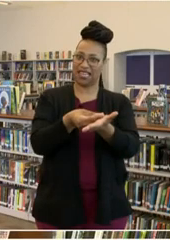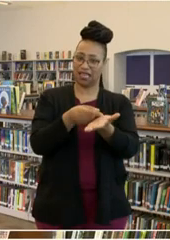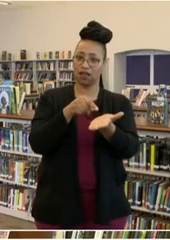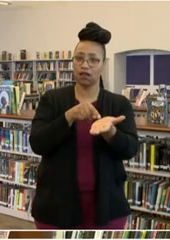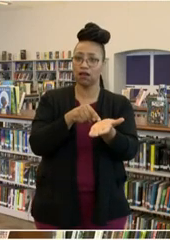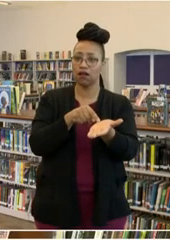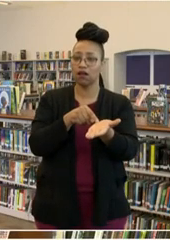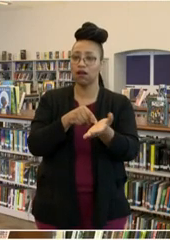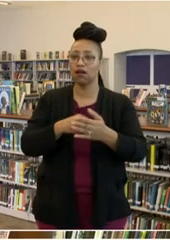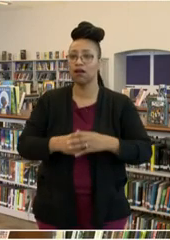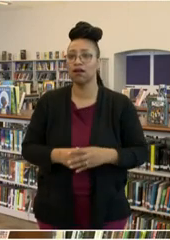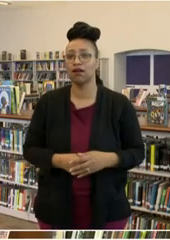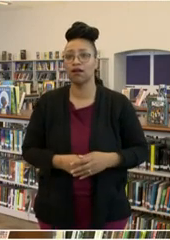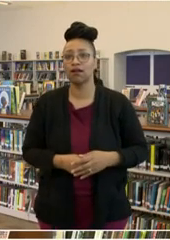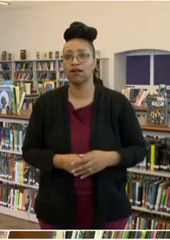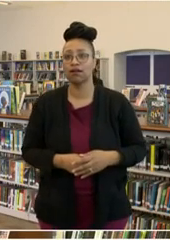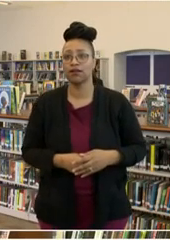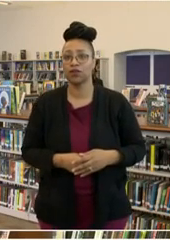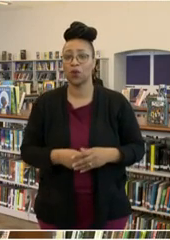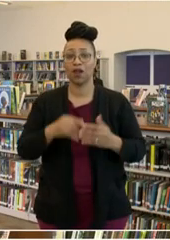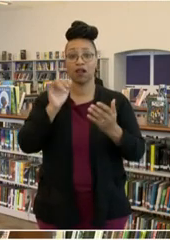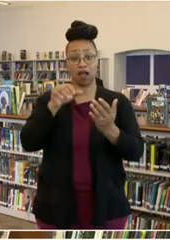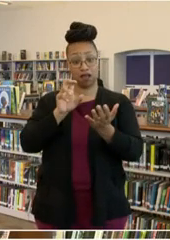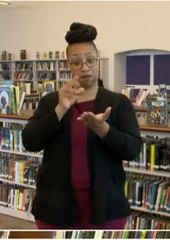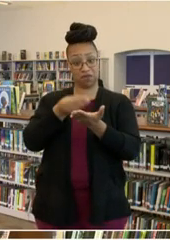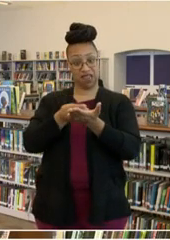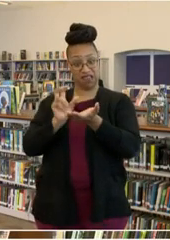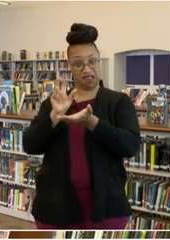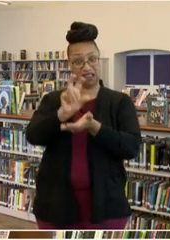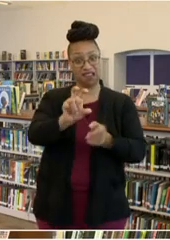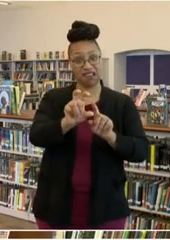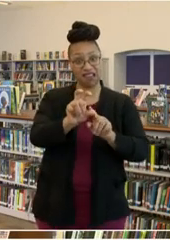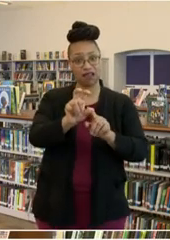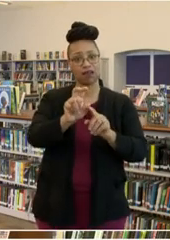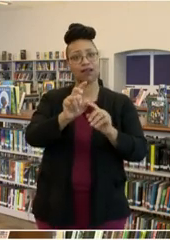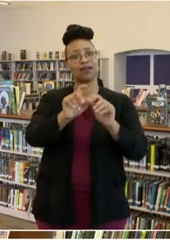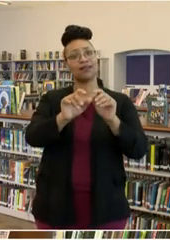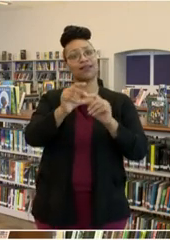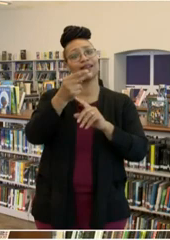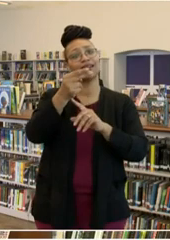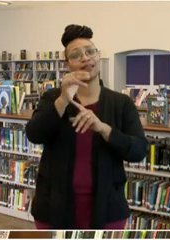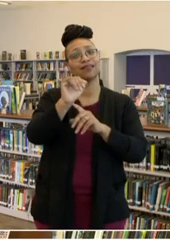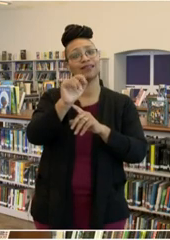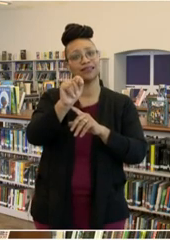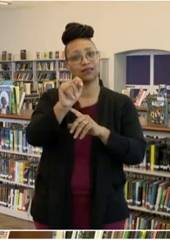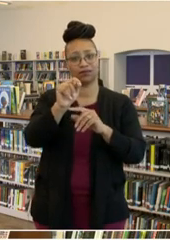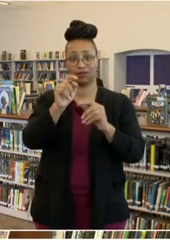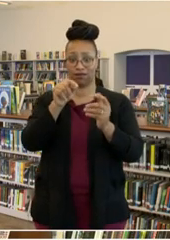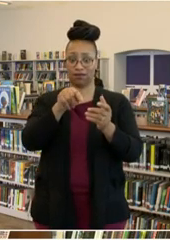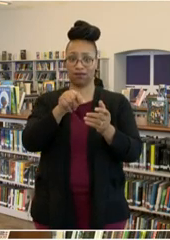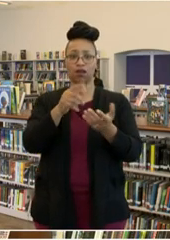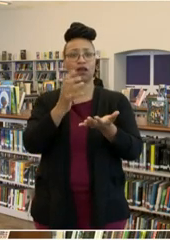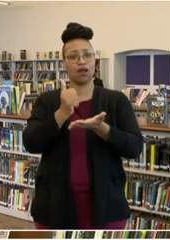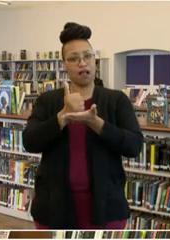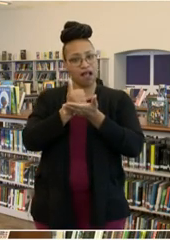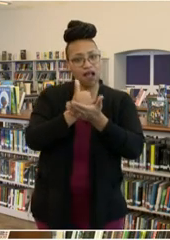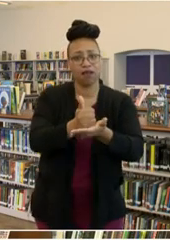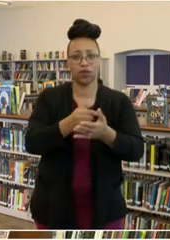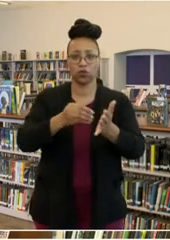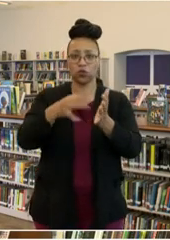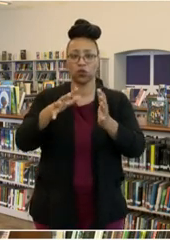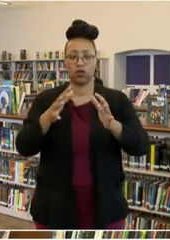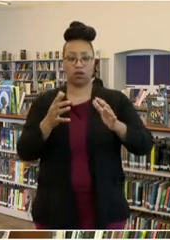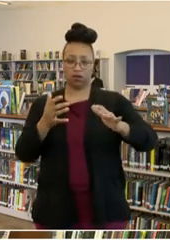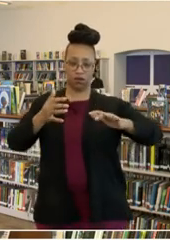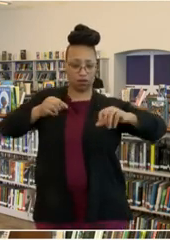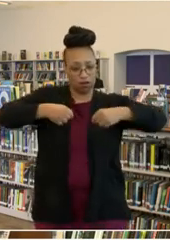work to help kids. And now we want to make sure that we're doubling down more on what works.